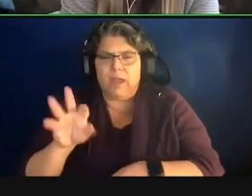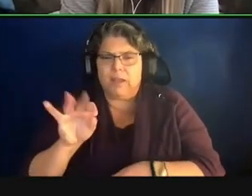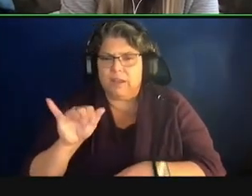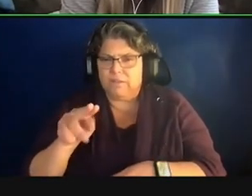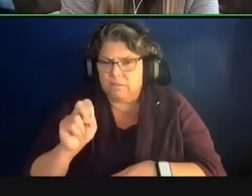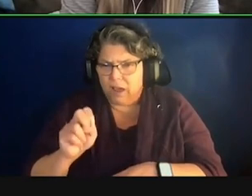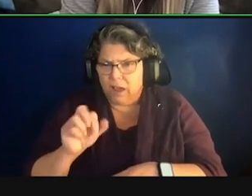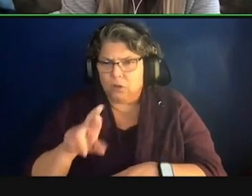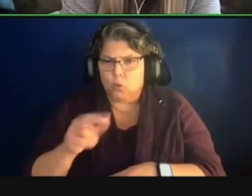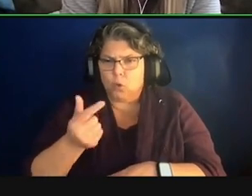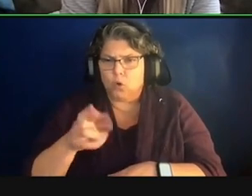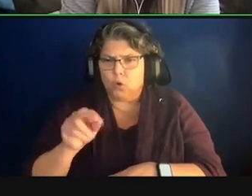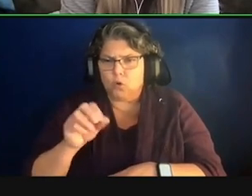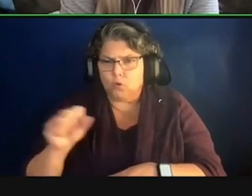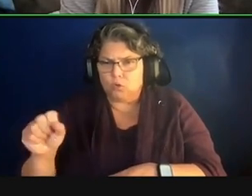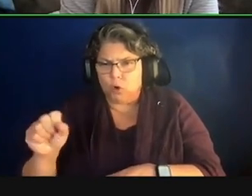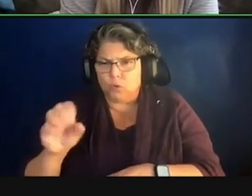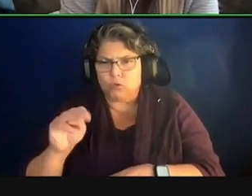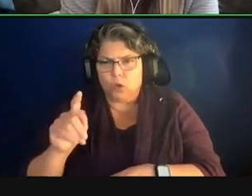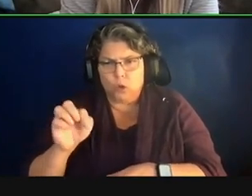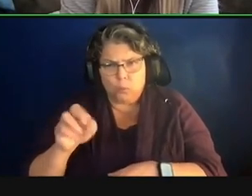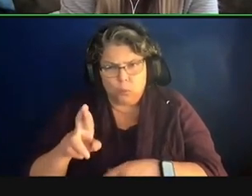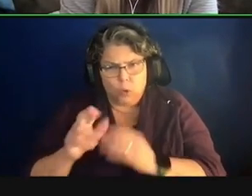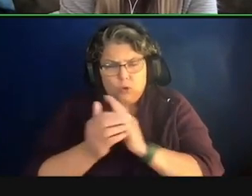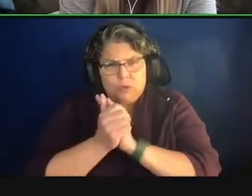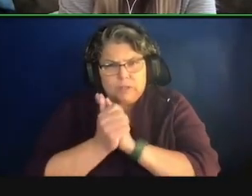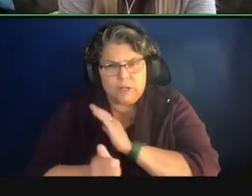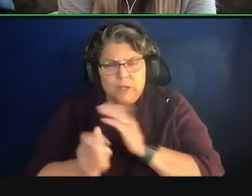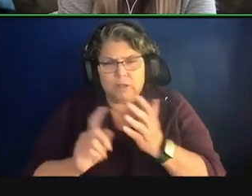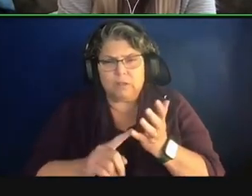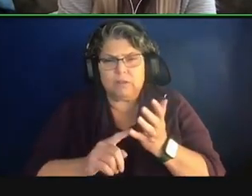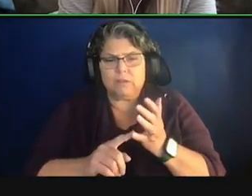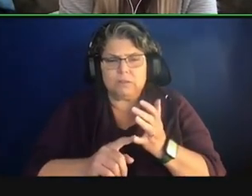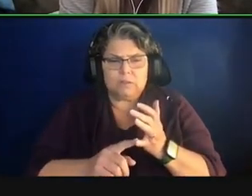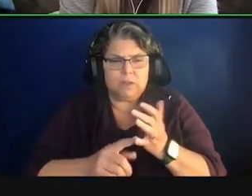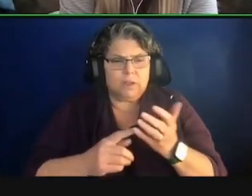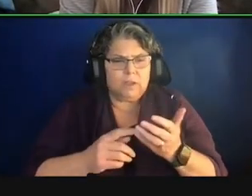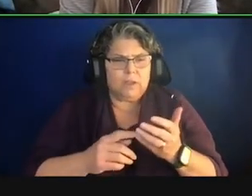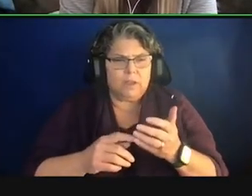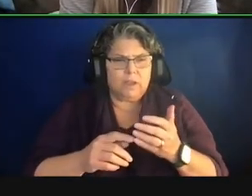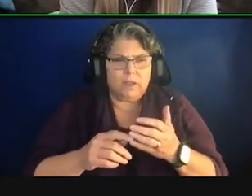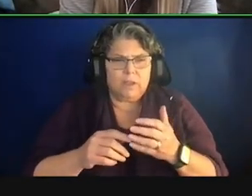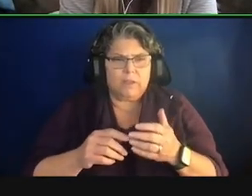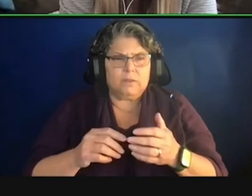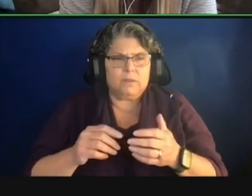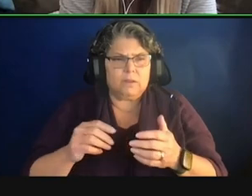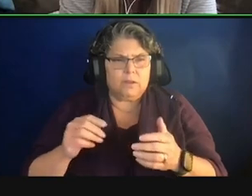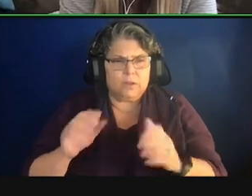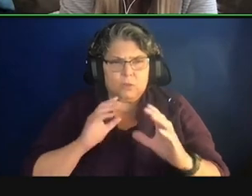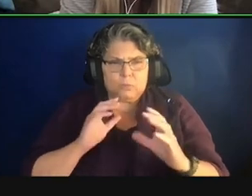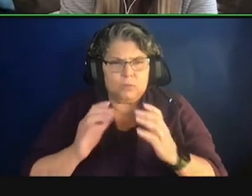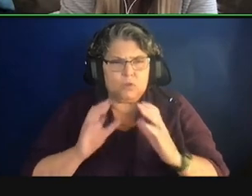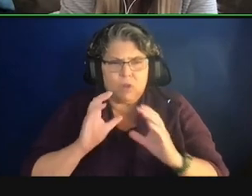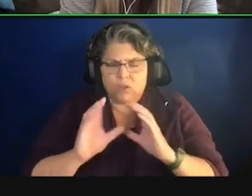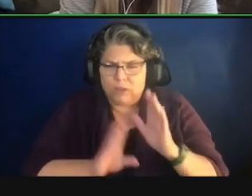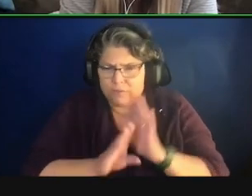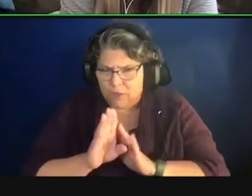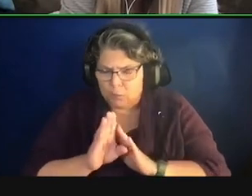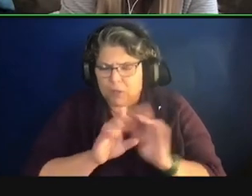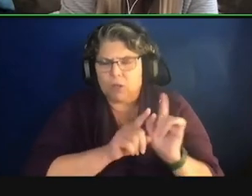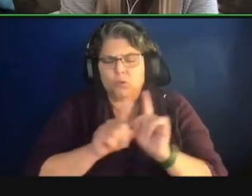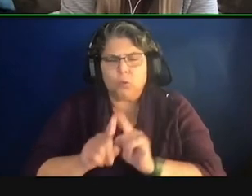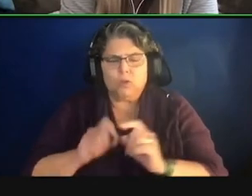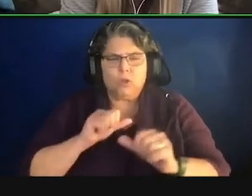can report on. Communication development is also going to be reported on here, as well as social, emotional,